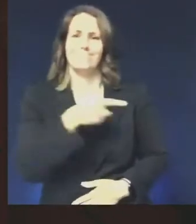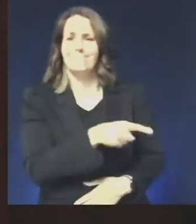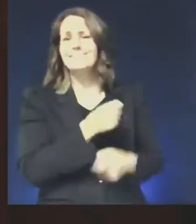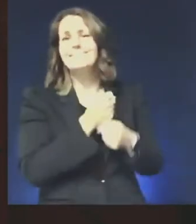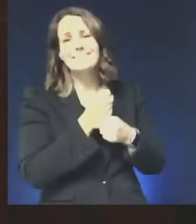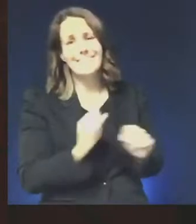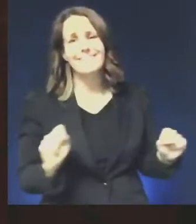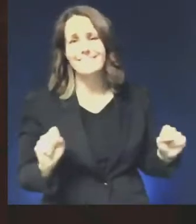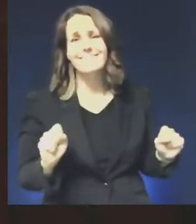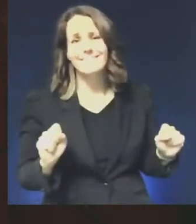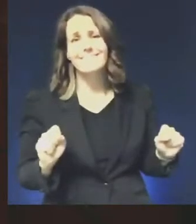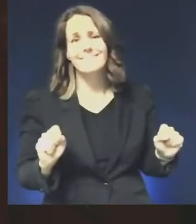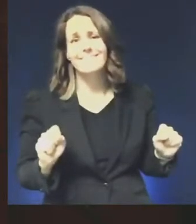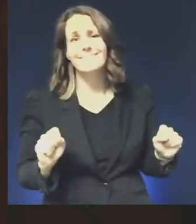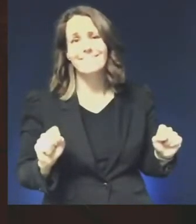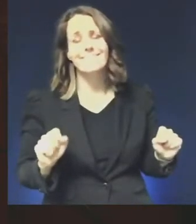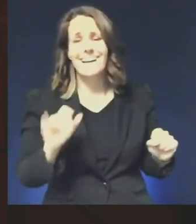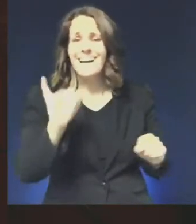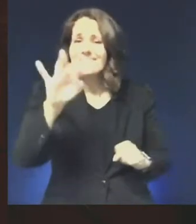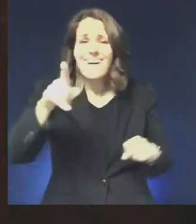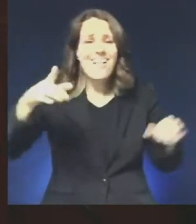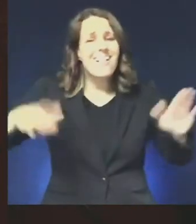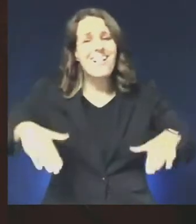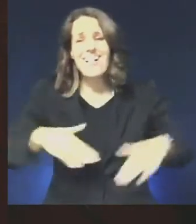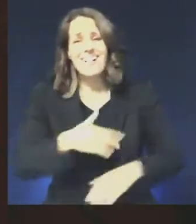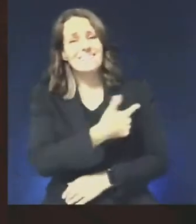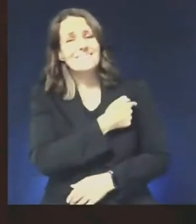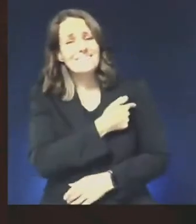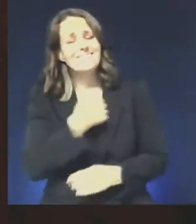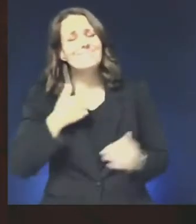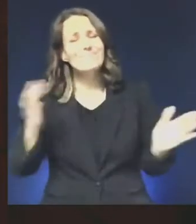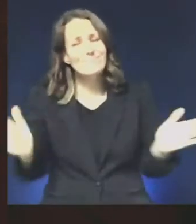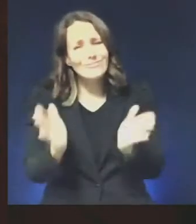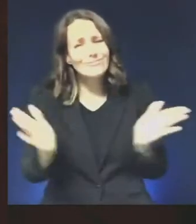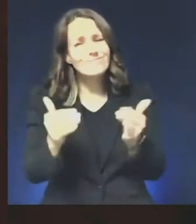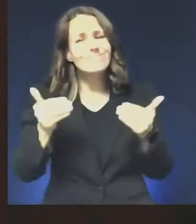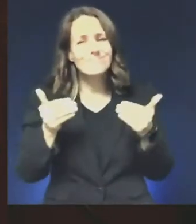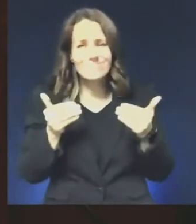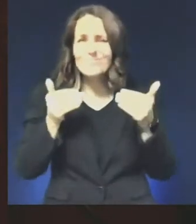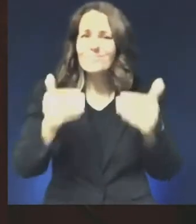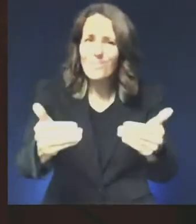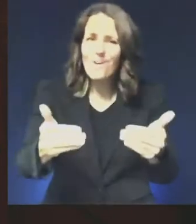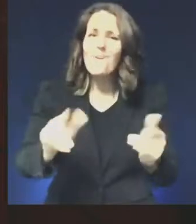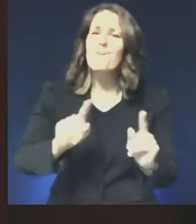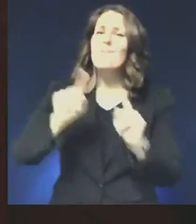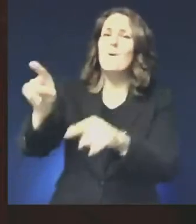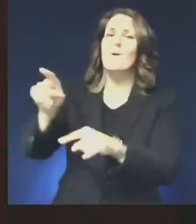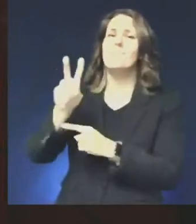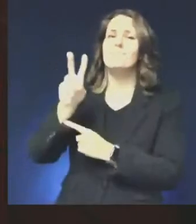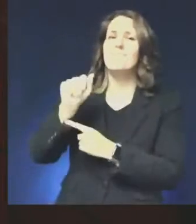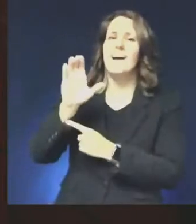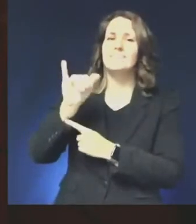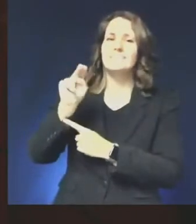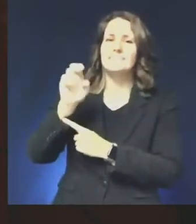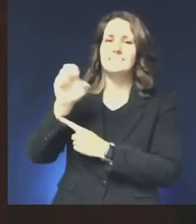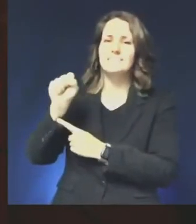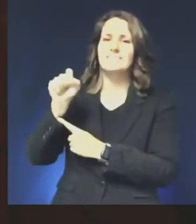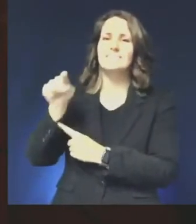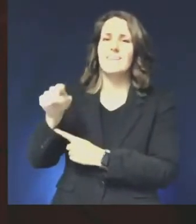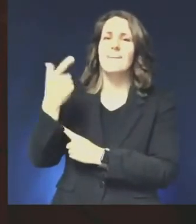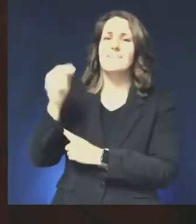shot yet, go to vaccines.gov and find a vaccine provider near you. Getting